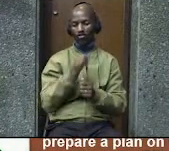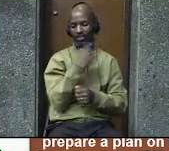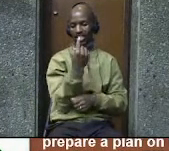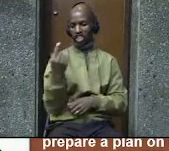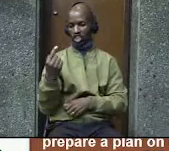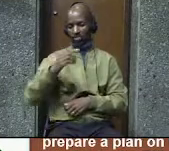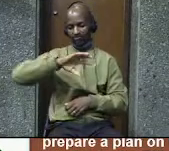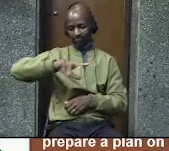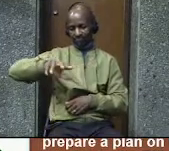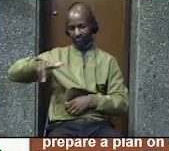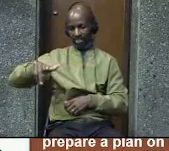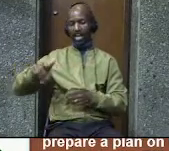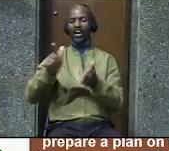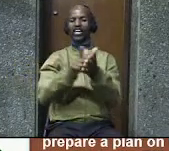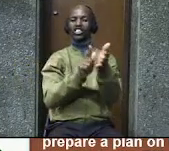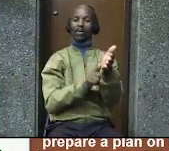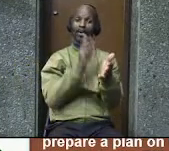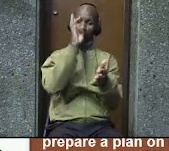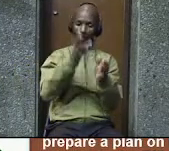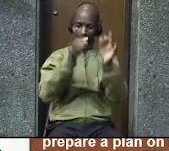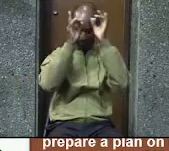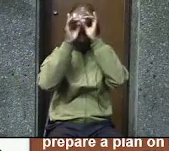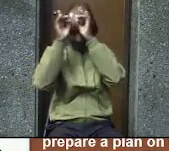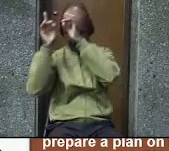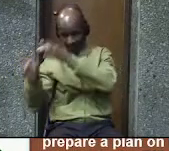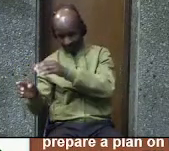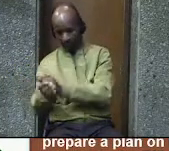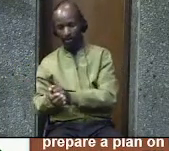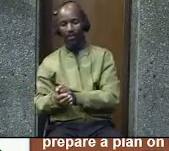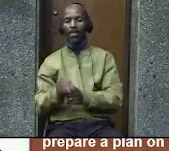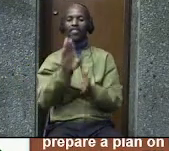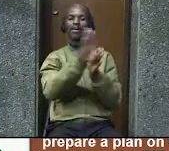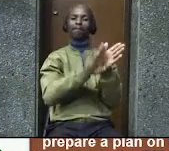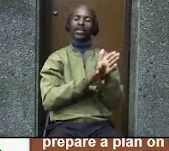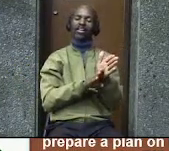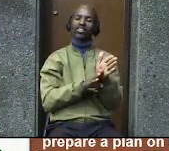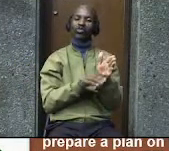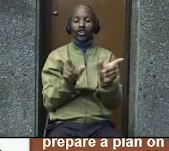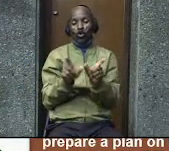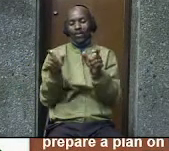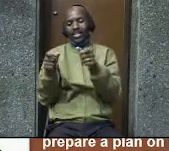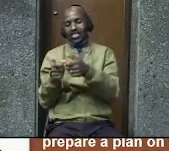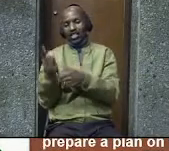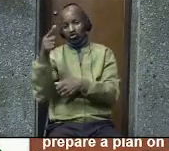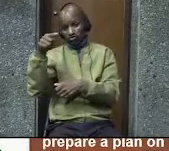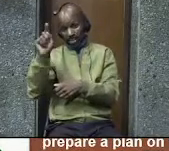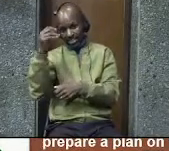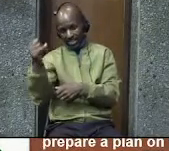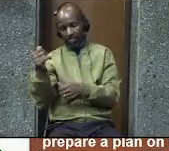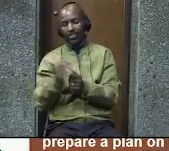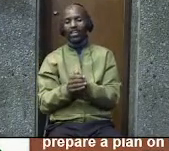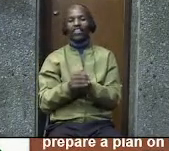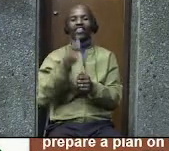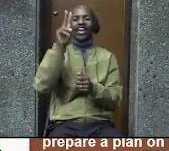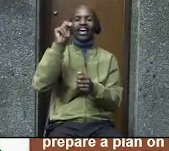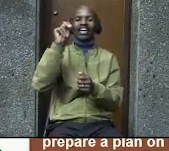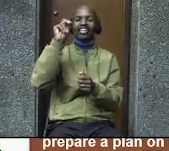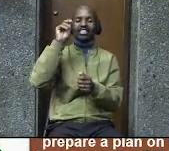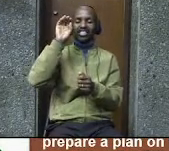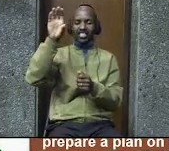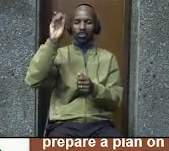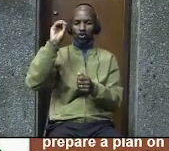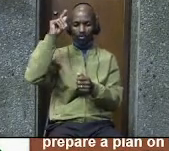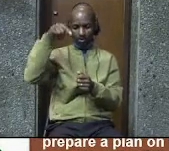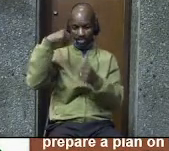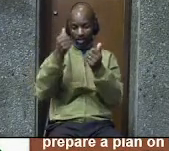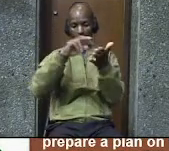provincial legislature will also informally refer the bill to the relevant committee and relevant MEC for information